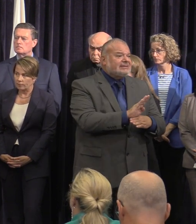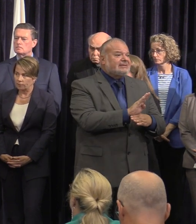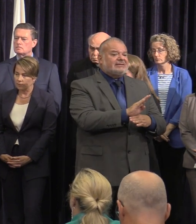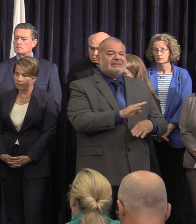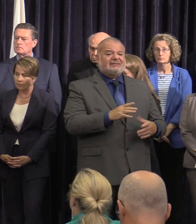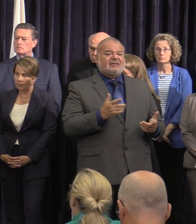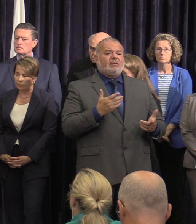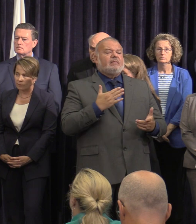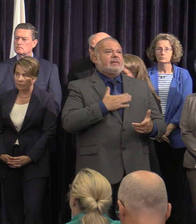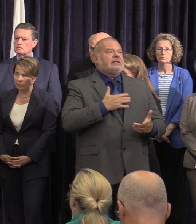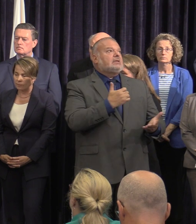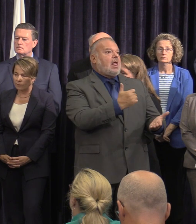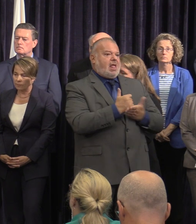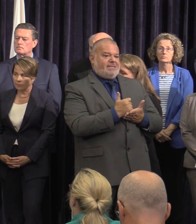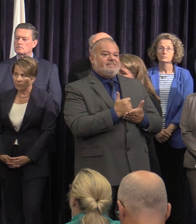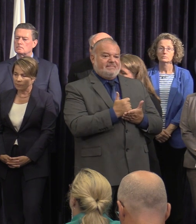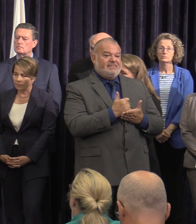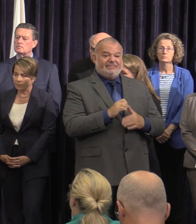be a part of this solution.